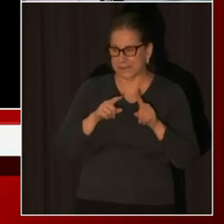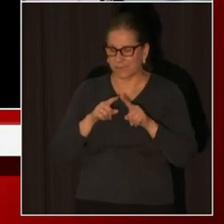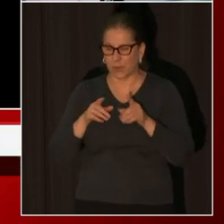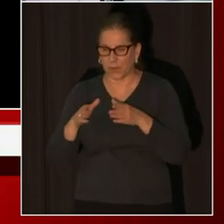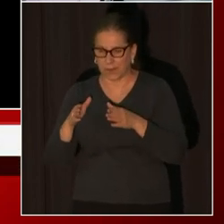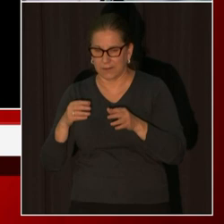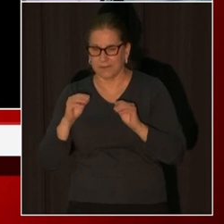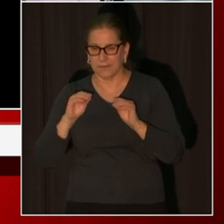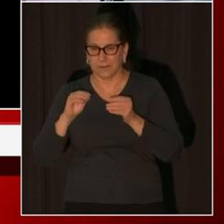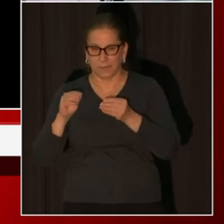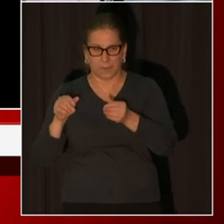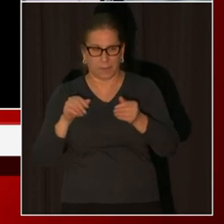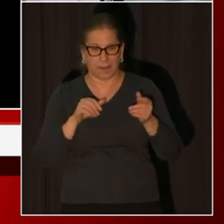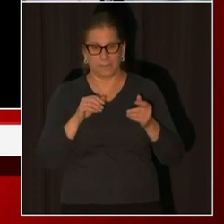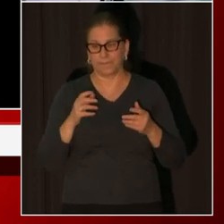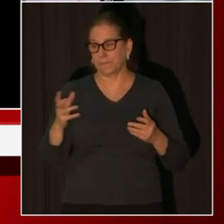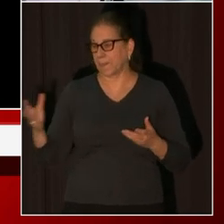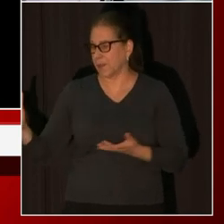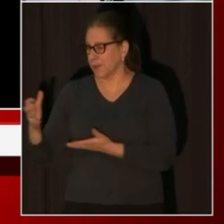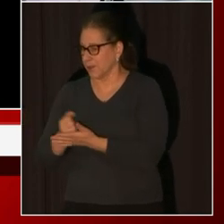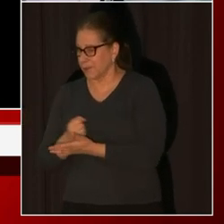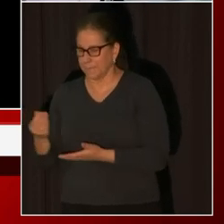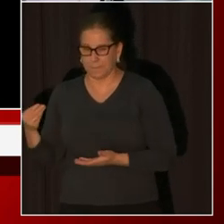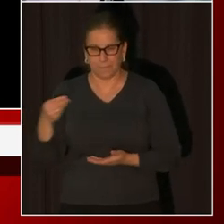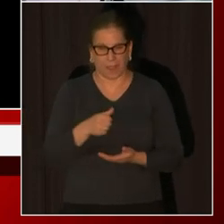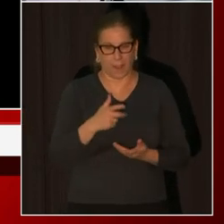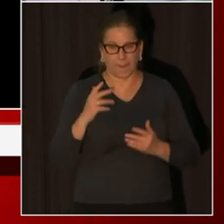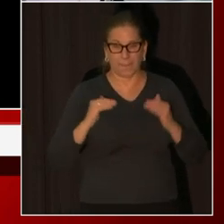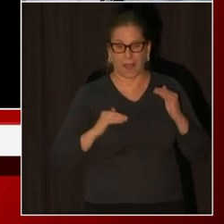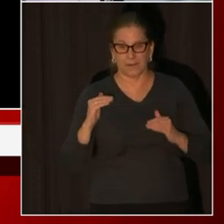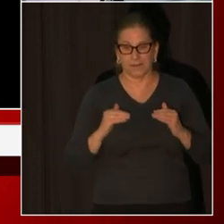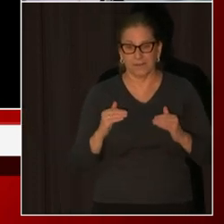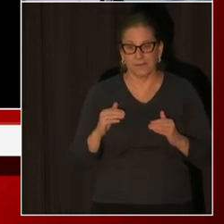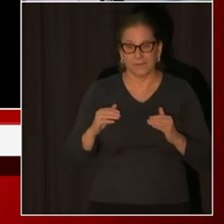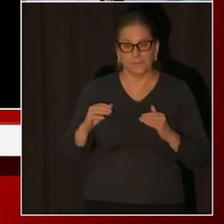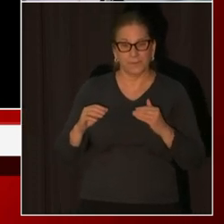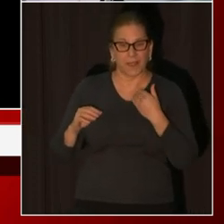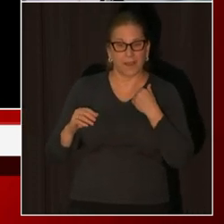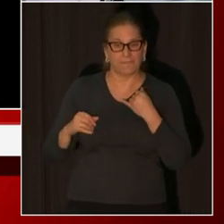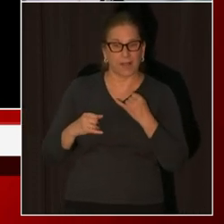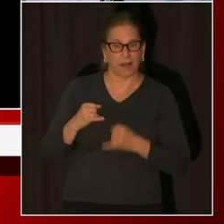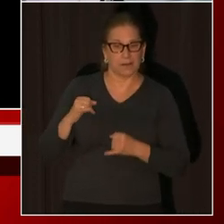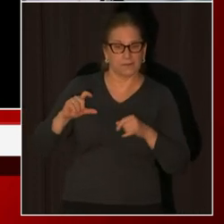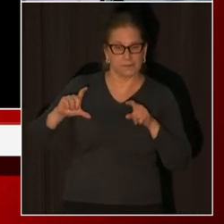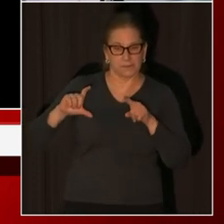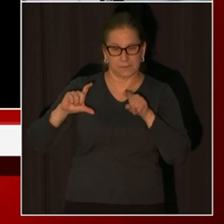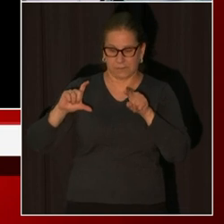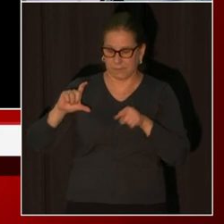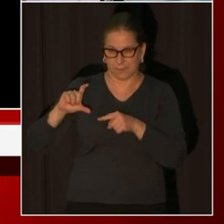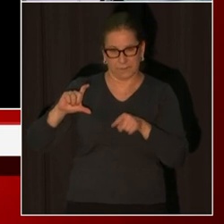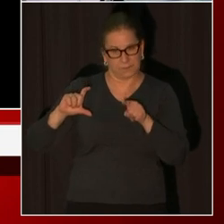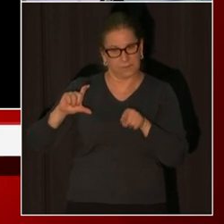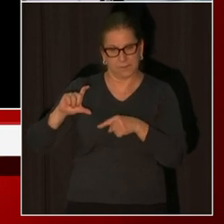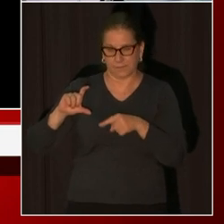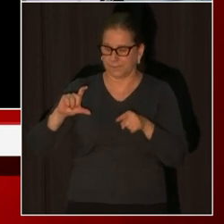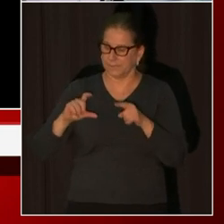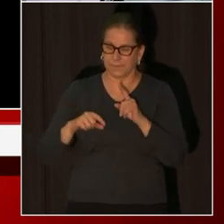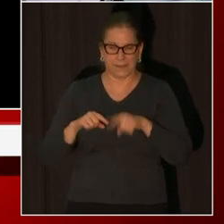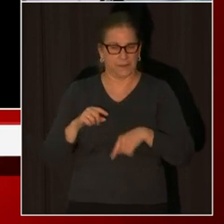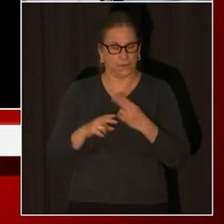balance. Much of the rest of that donut is not available to be spent for general operating expenses. For